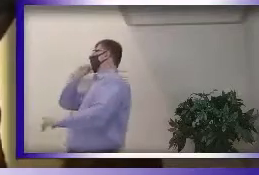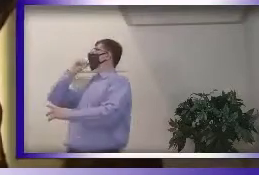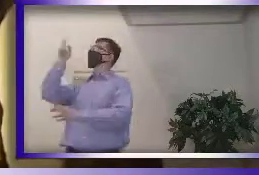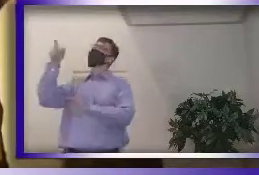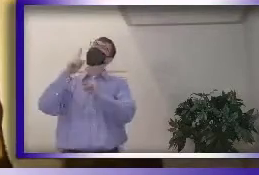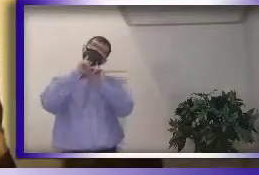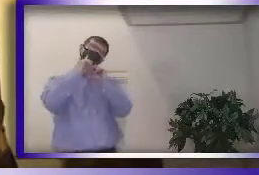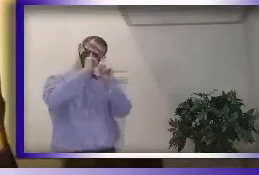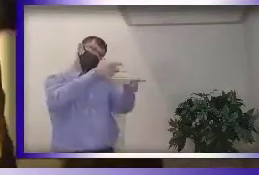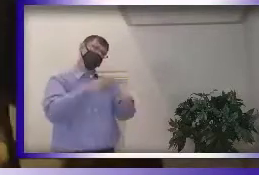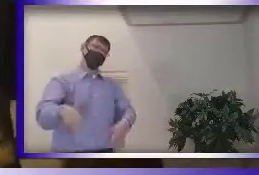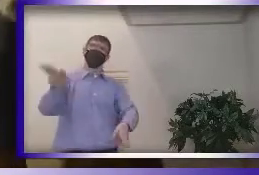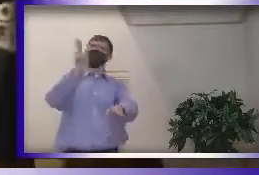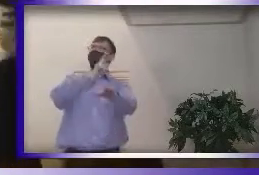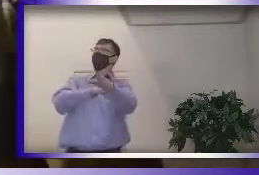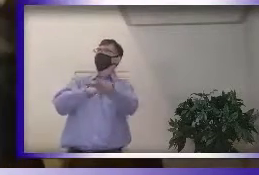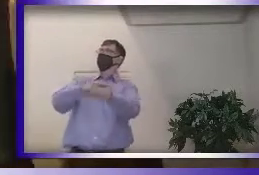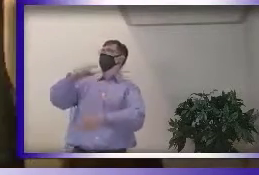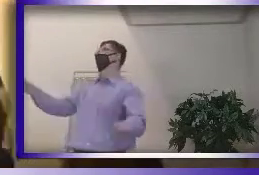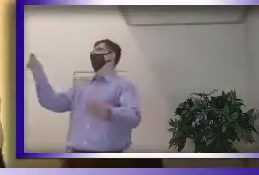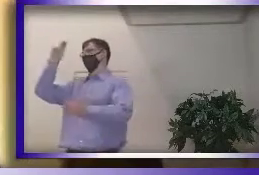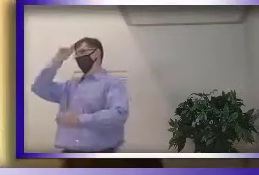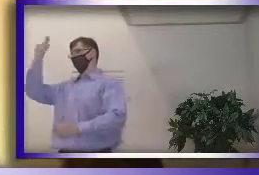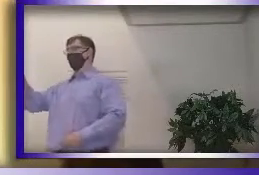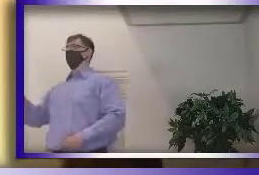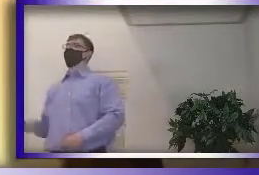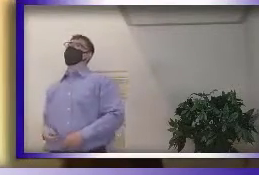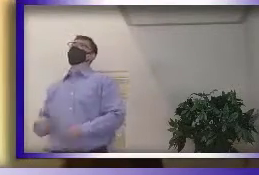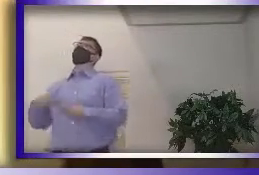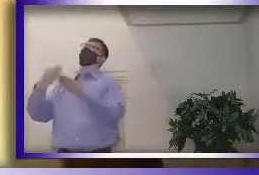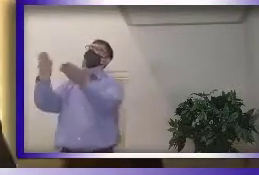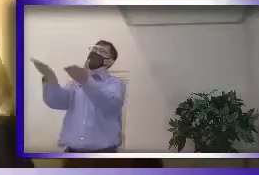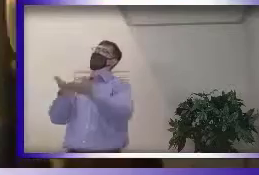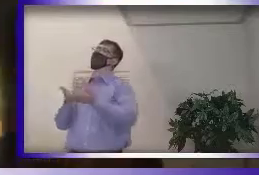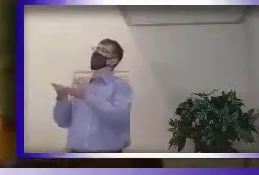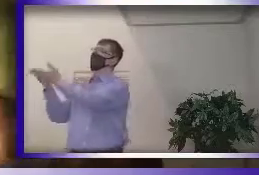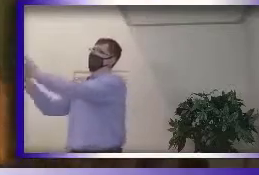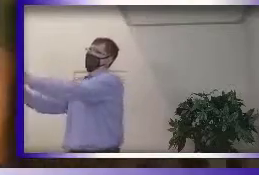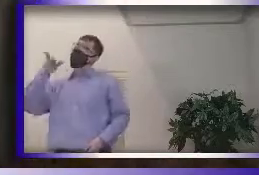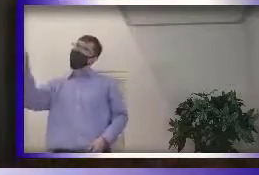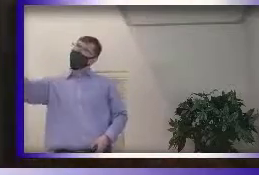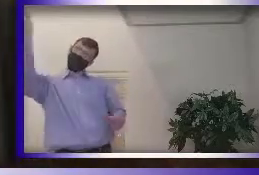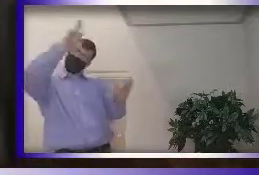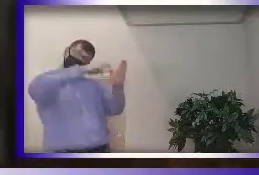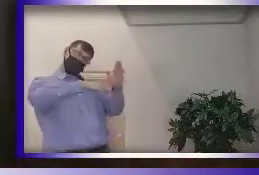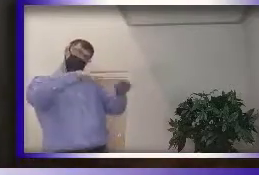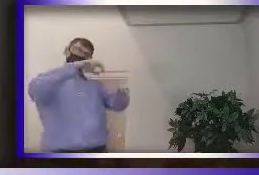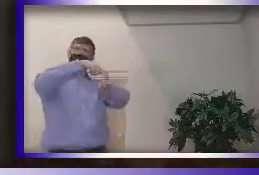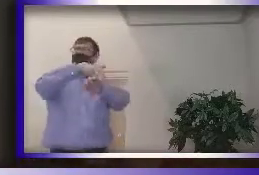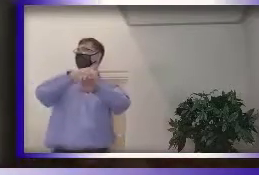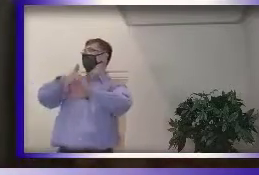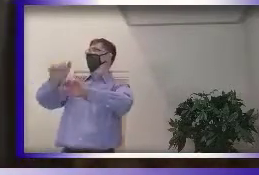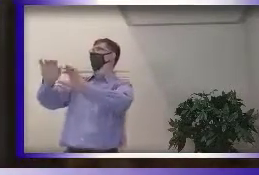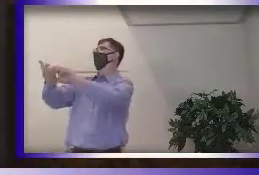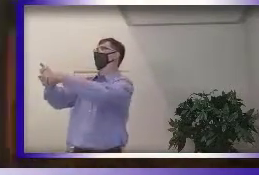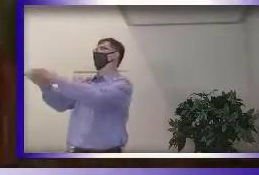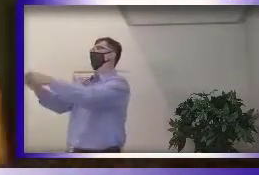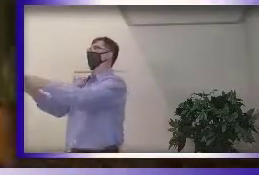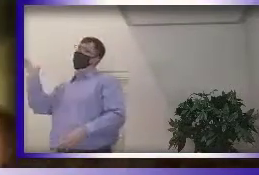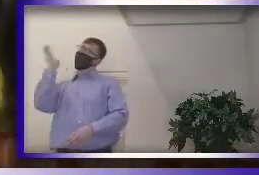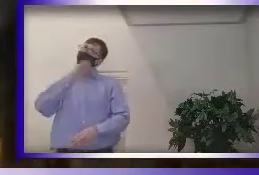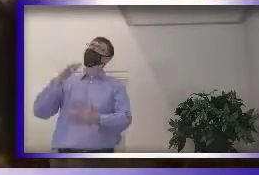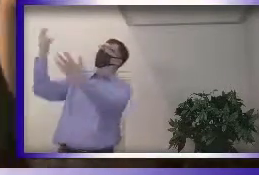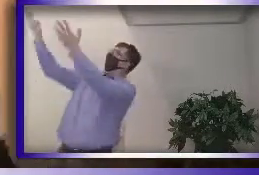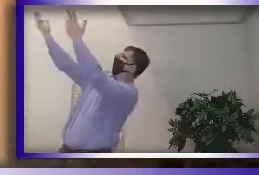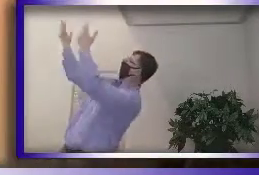So, they can become a symbol. They can become something that's encoded in our DNA in